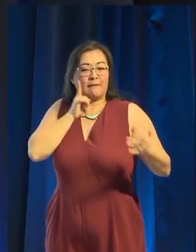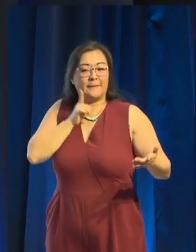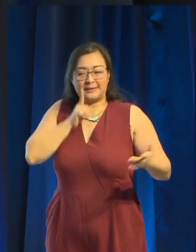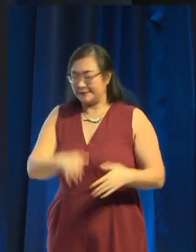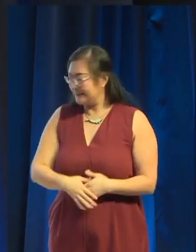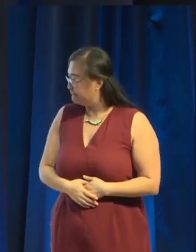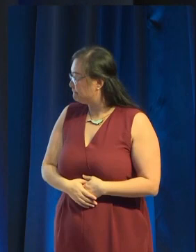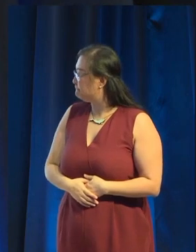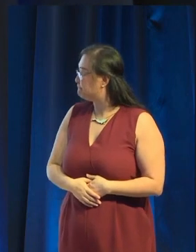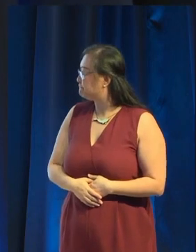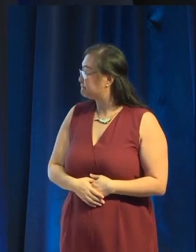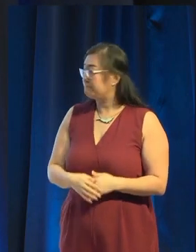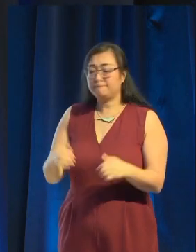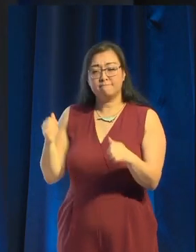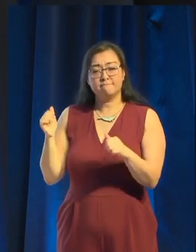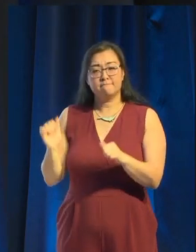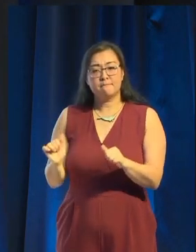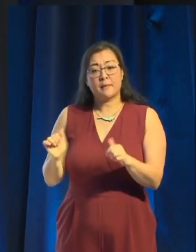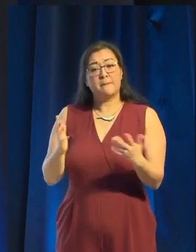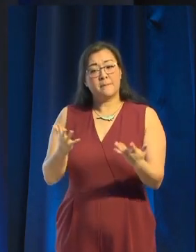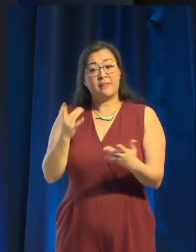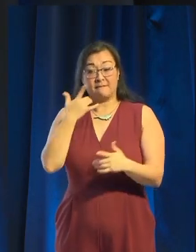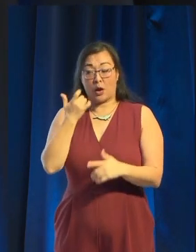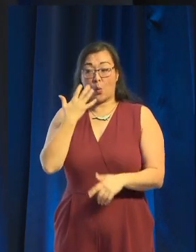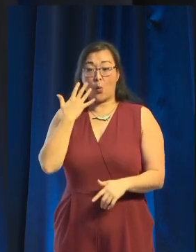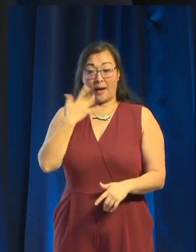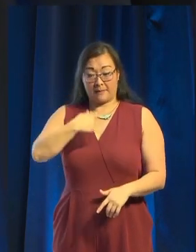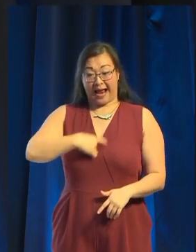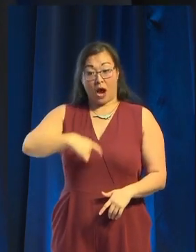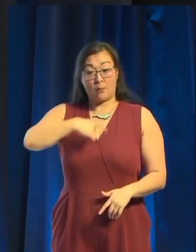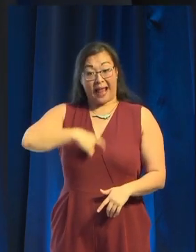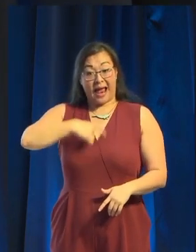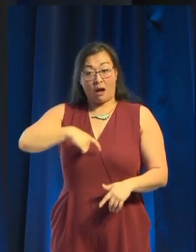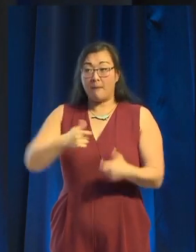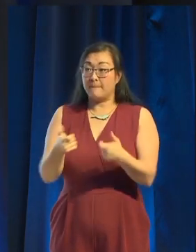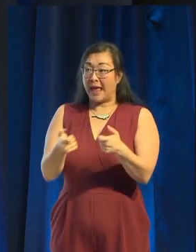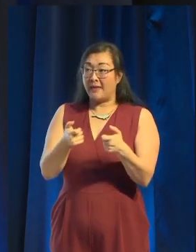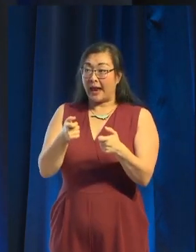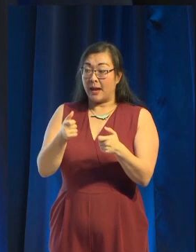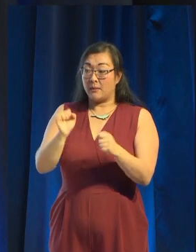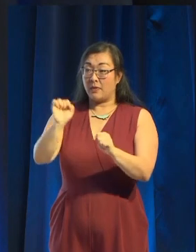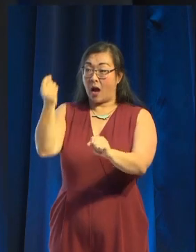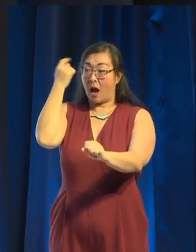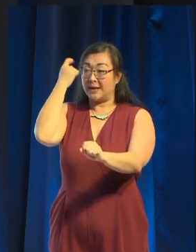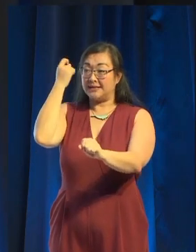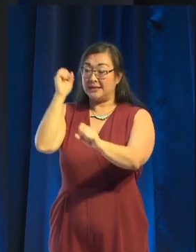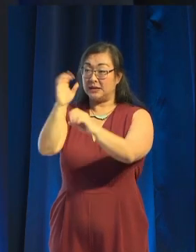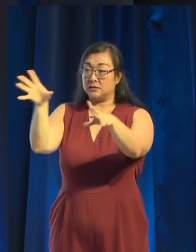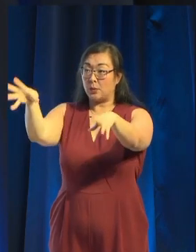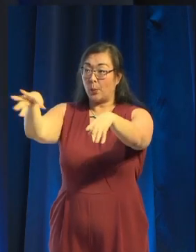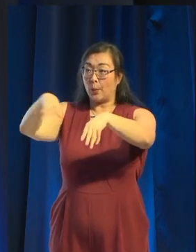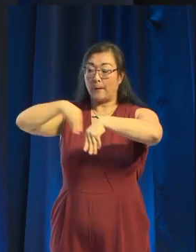appropriate the games, and they deflect those ideas of